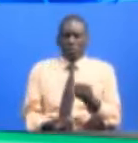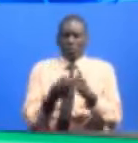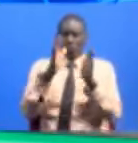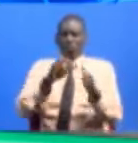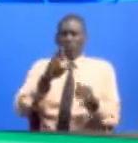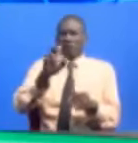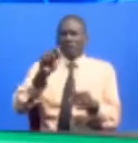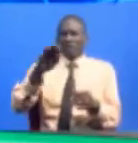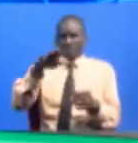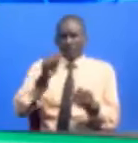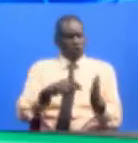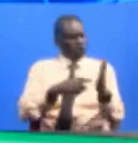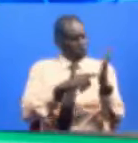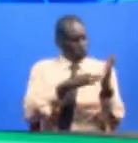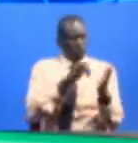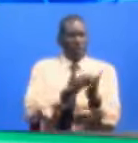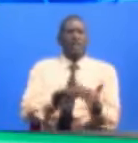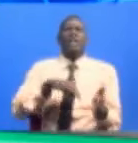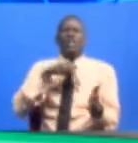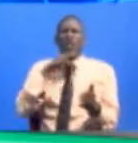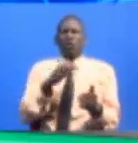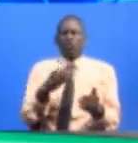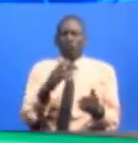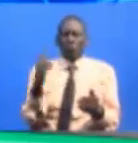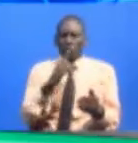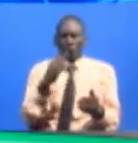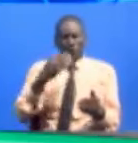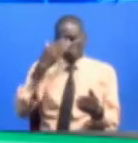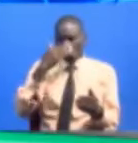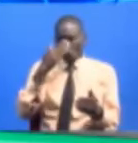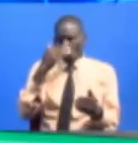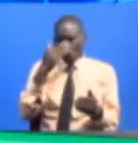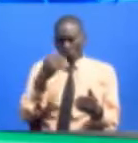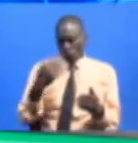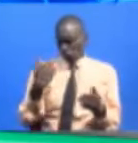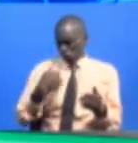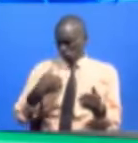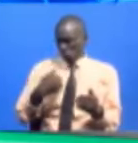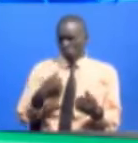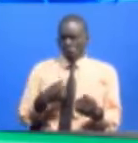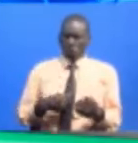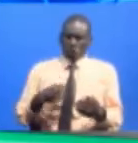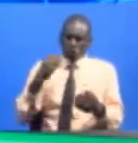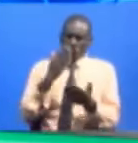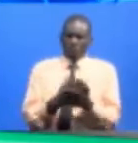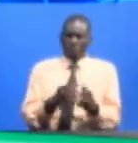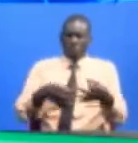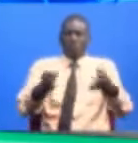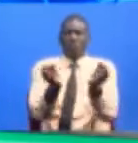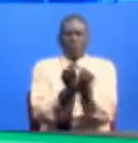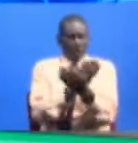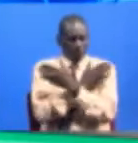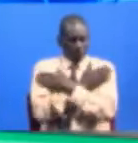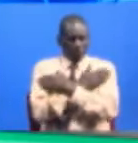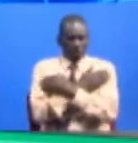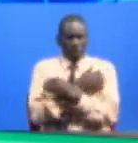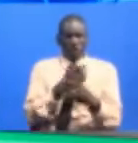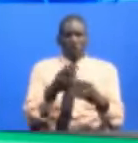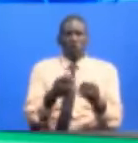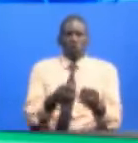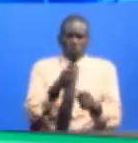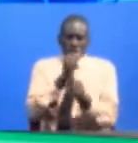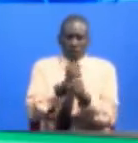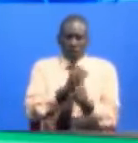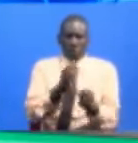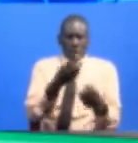Tinina indicated she died of severe pneumonia. The autopsy, witnessed by family and friends from the media fraternity, was conducted by